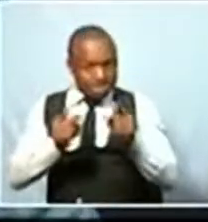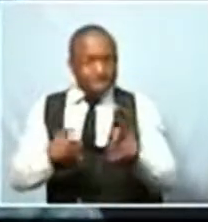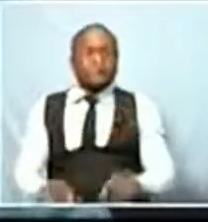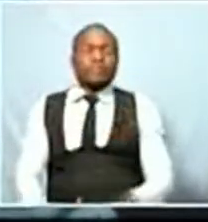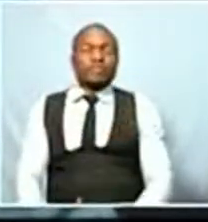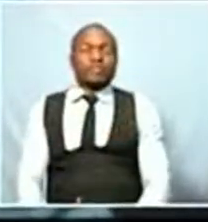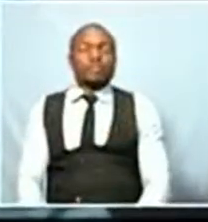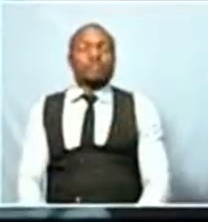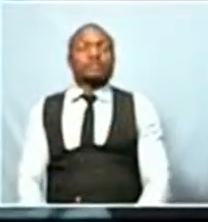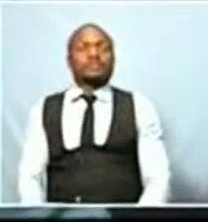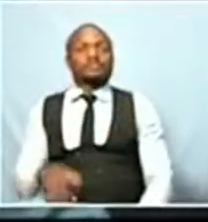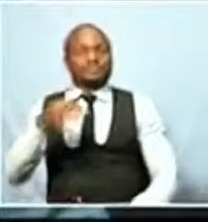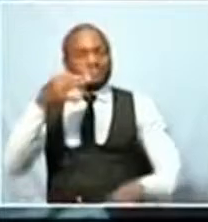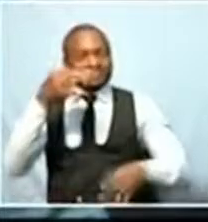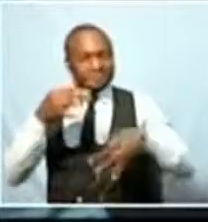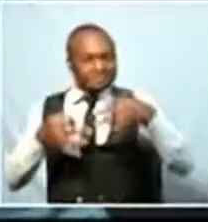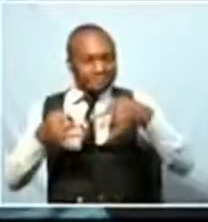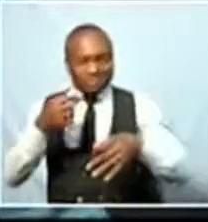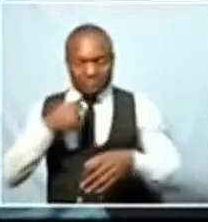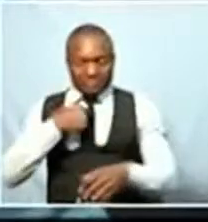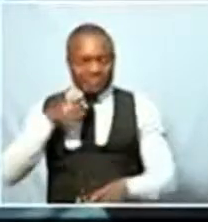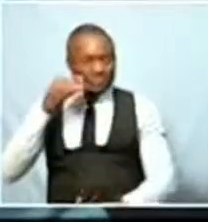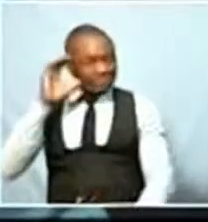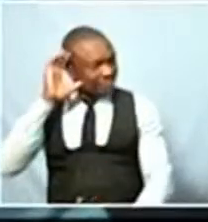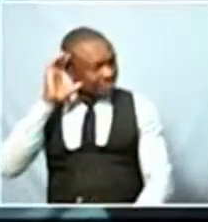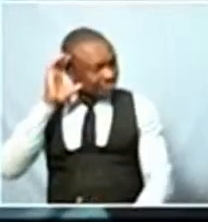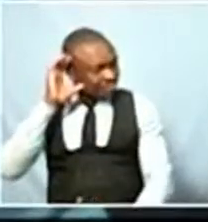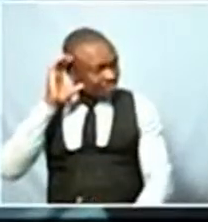I got the